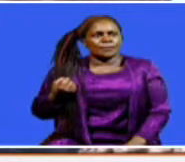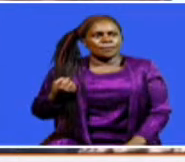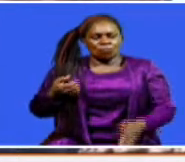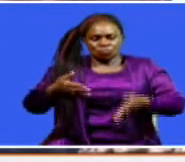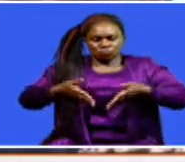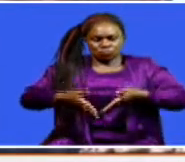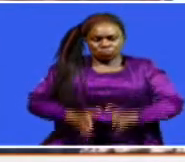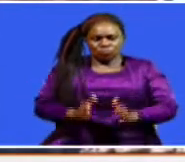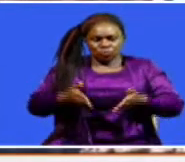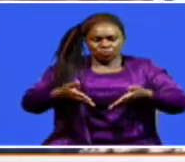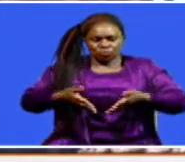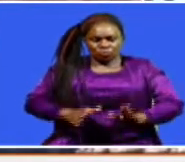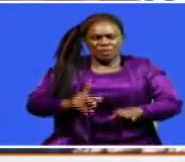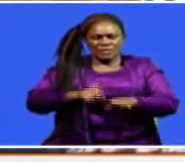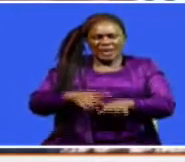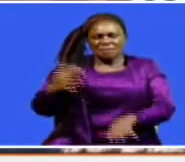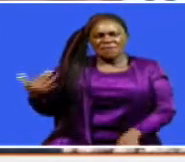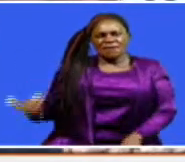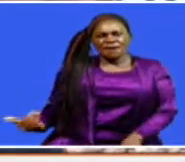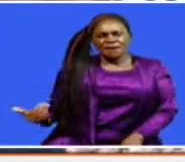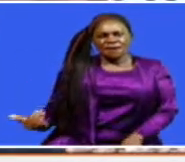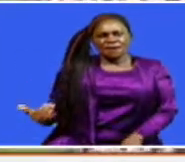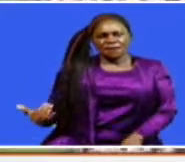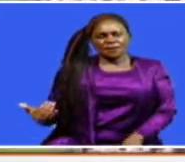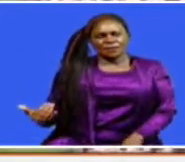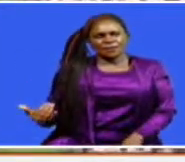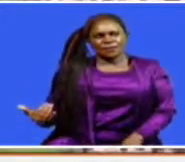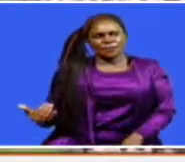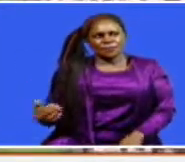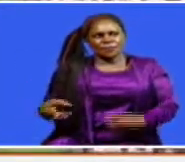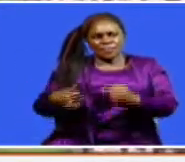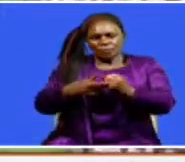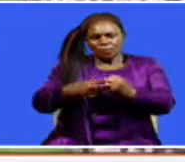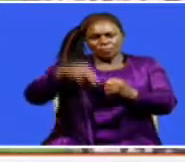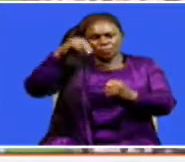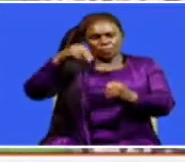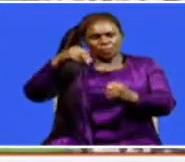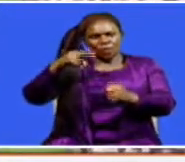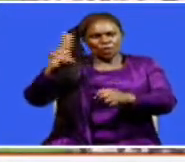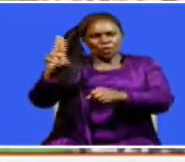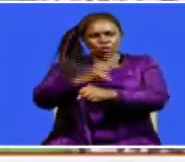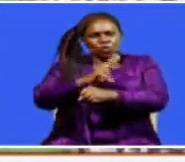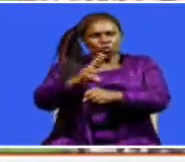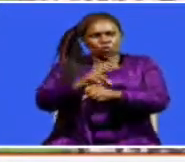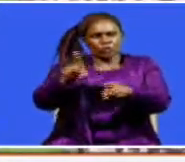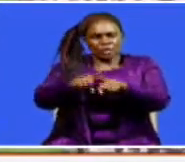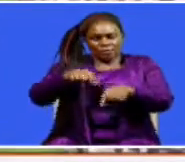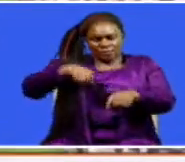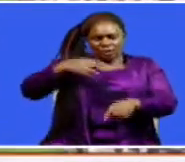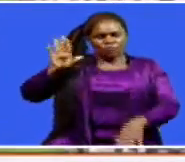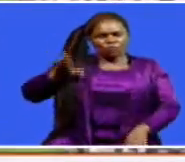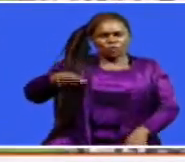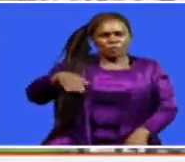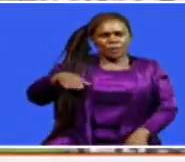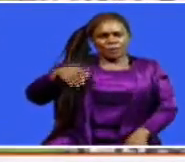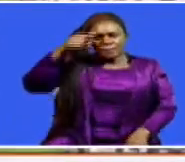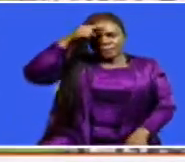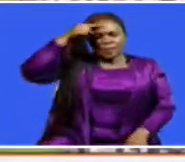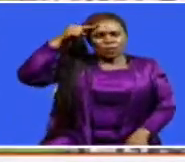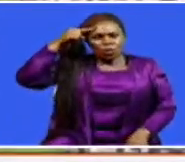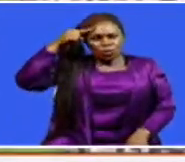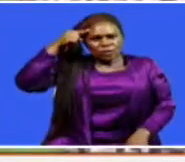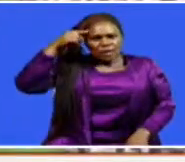kuzaa wakiwa watoto. Tohara ya Kuria imetuumiza sana kama sisi kina mama, kwa